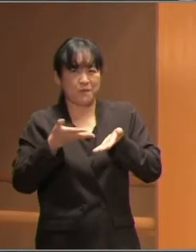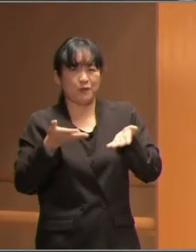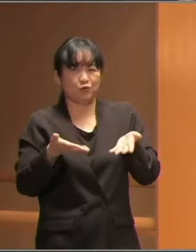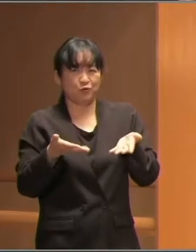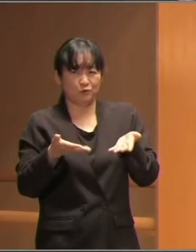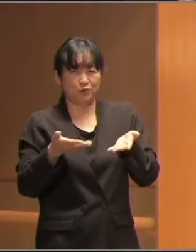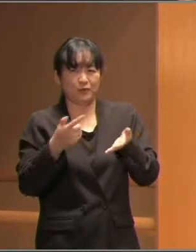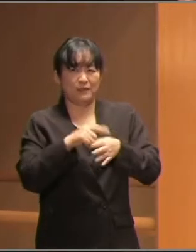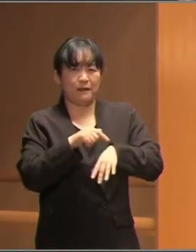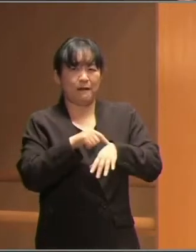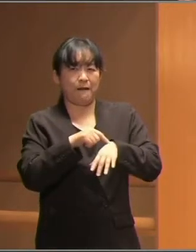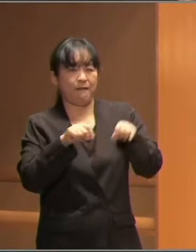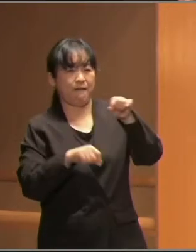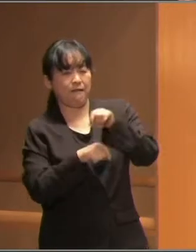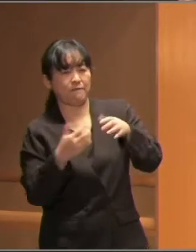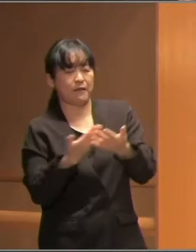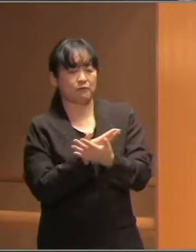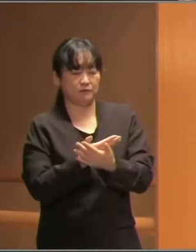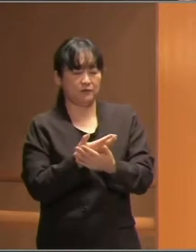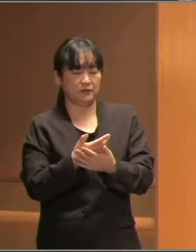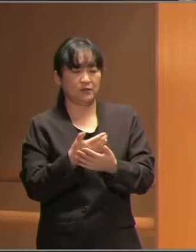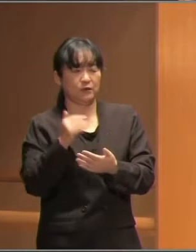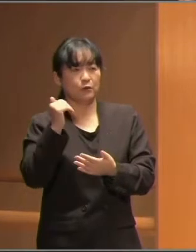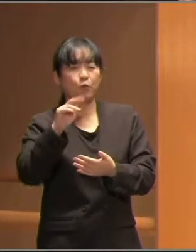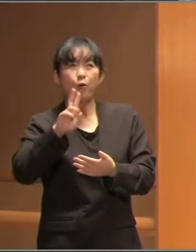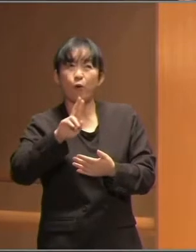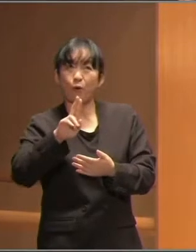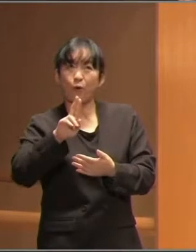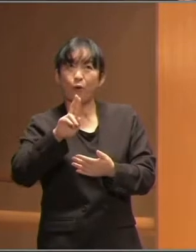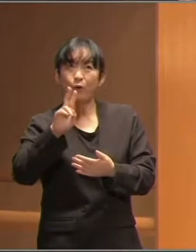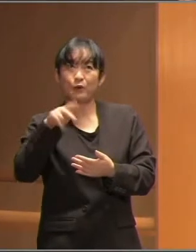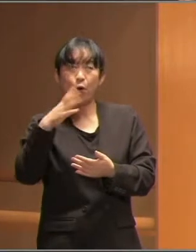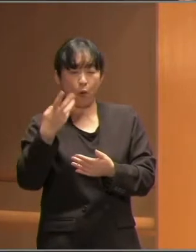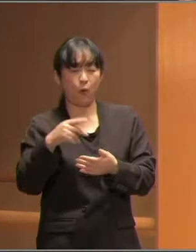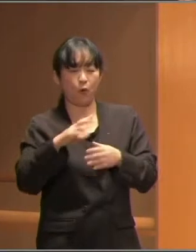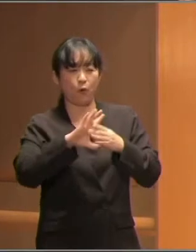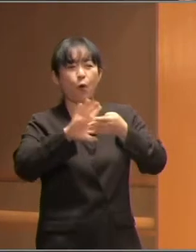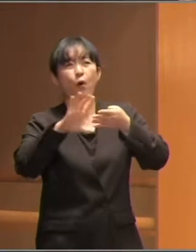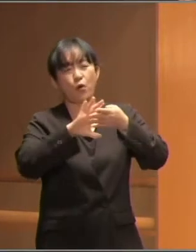And today time is limited, so I will just show you this.